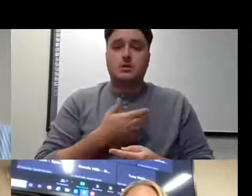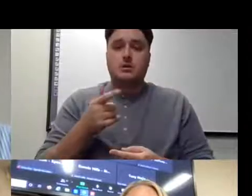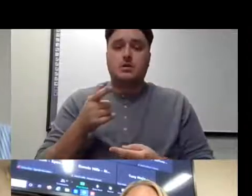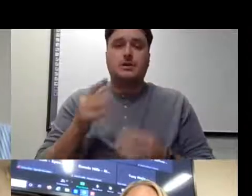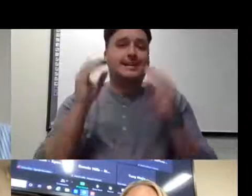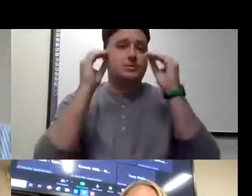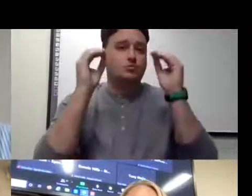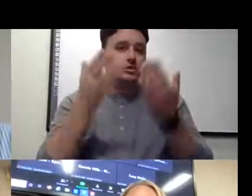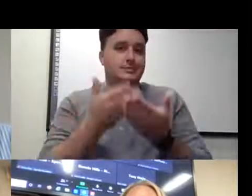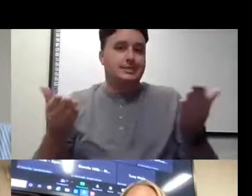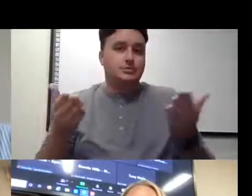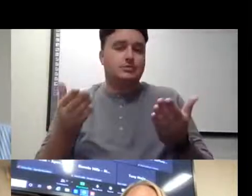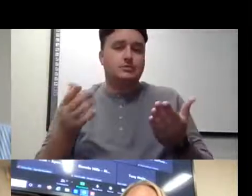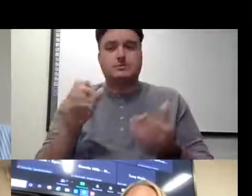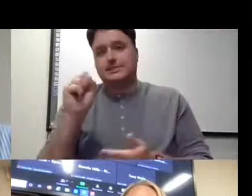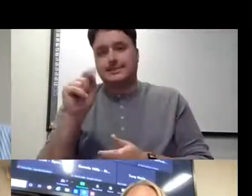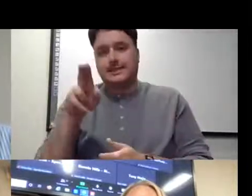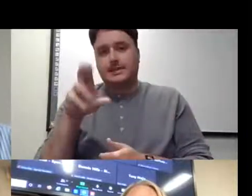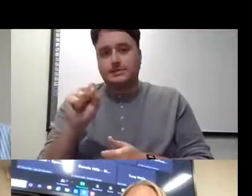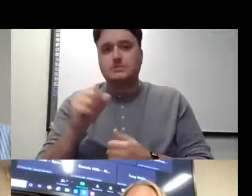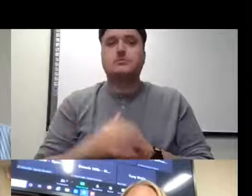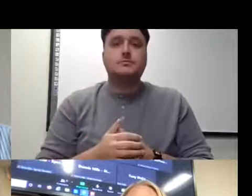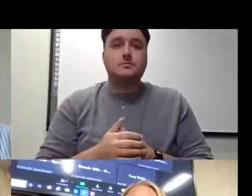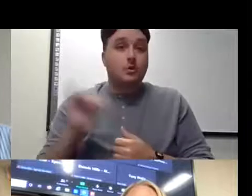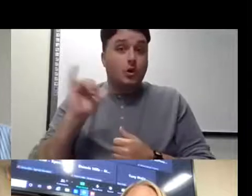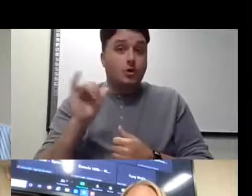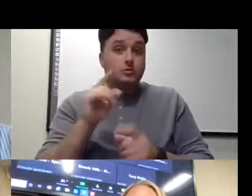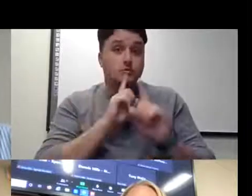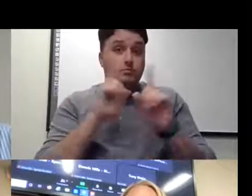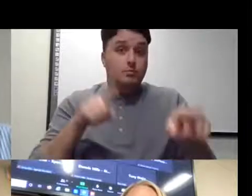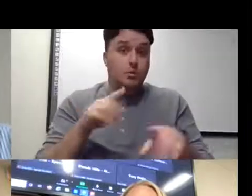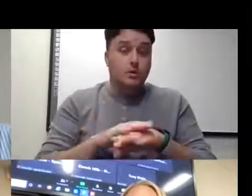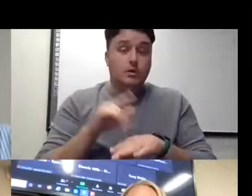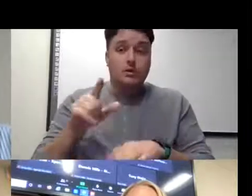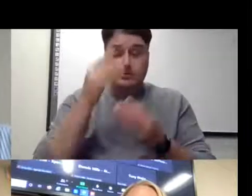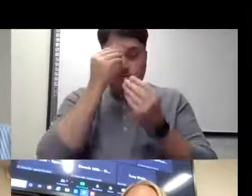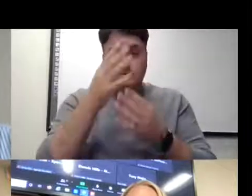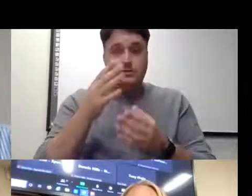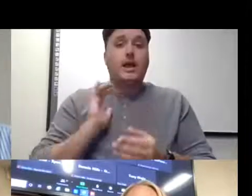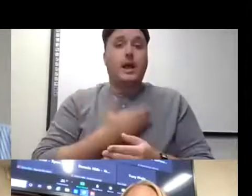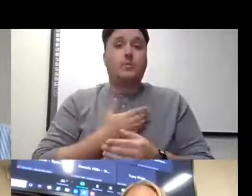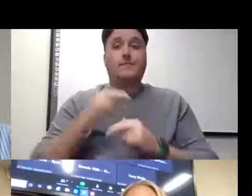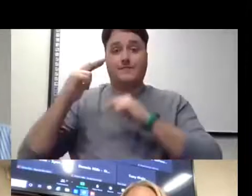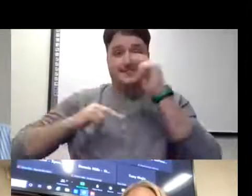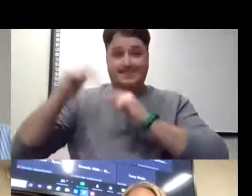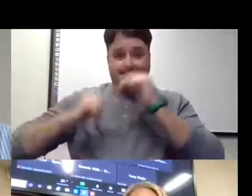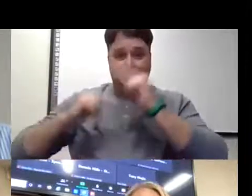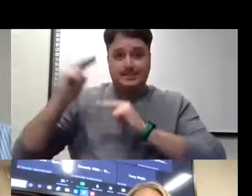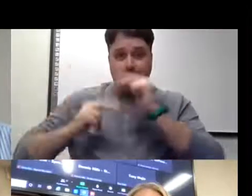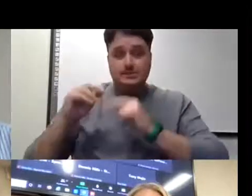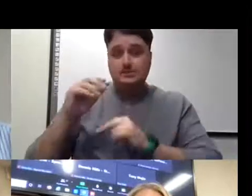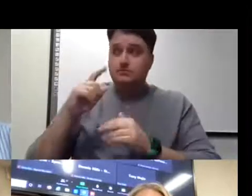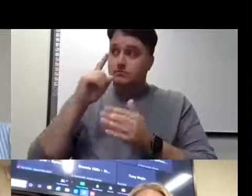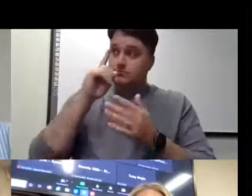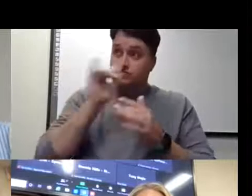instructional materials, and also to report on the status of our facilities.